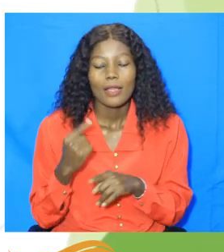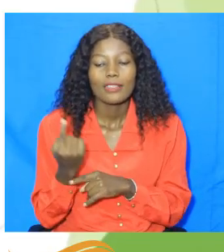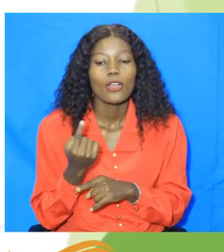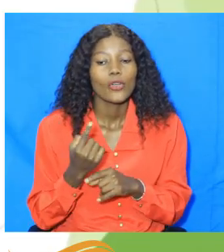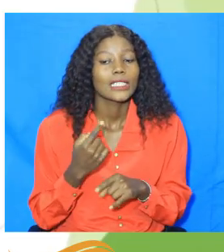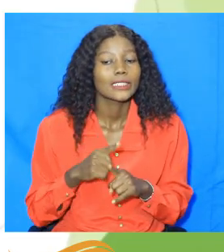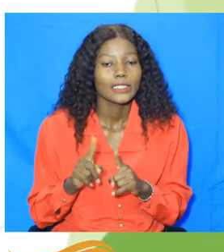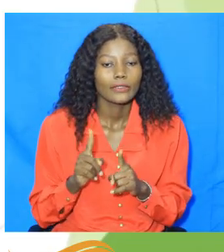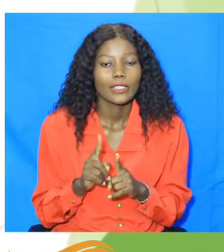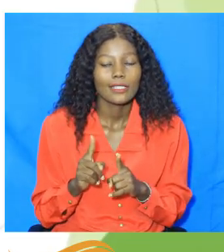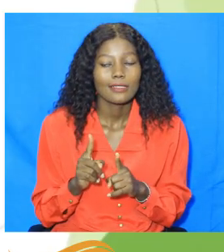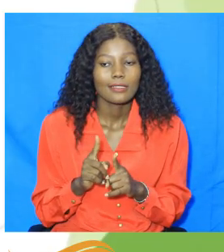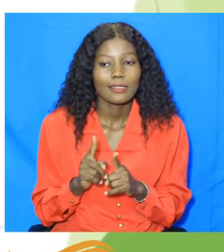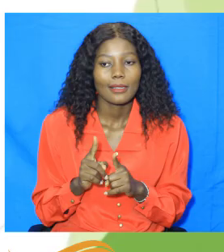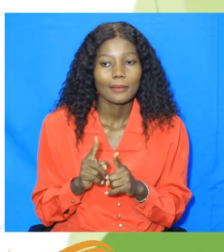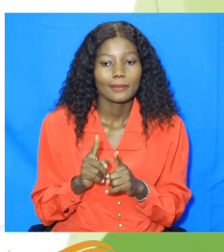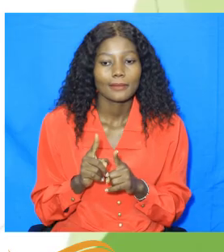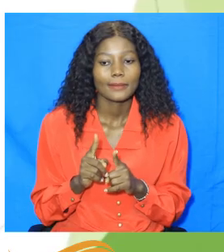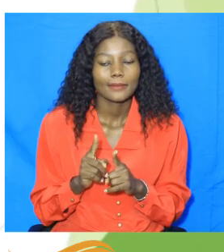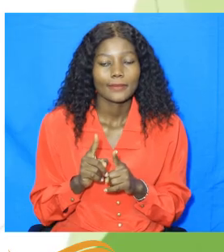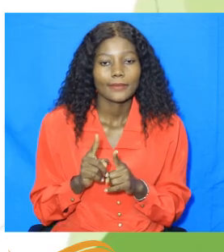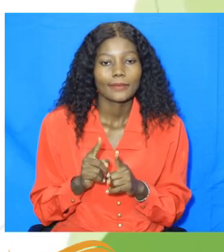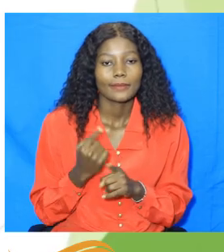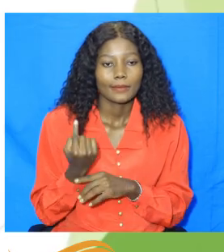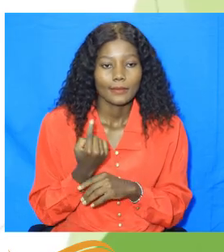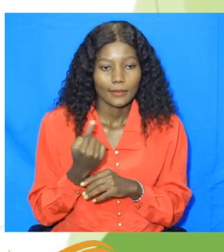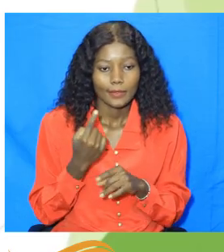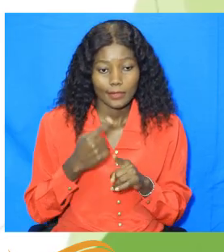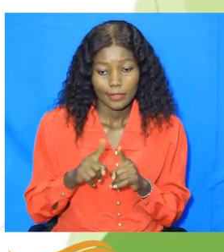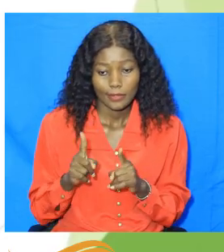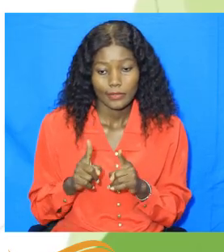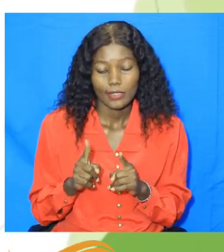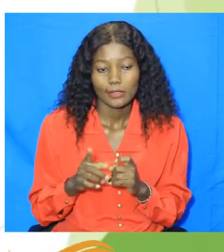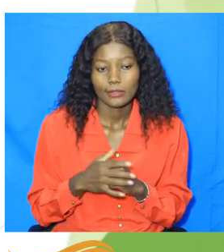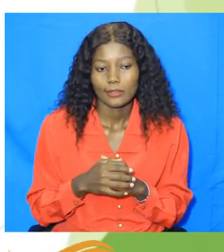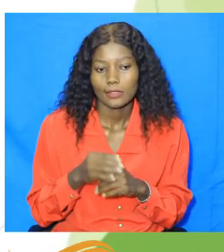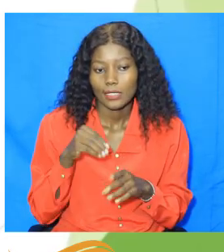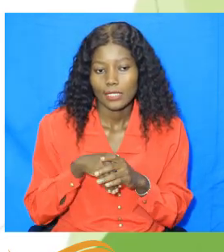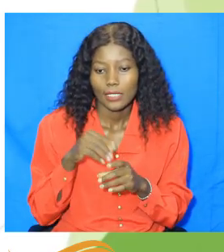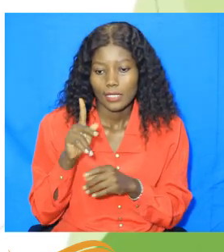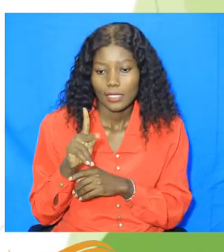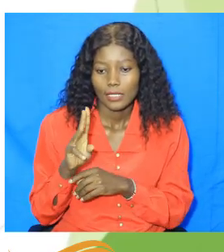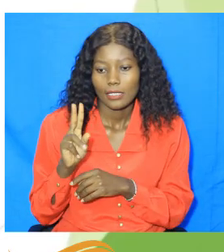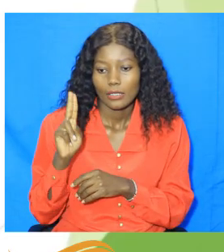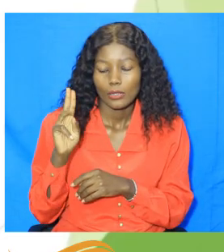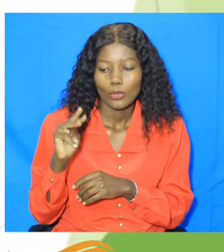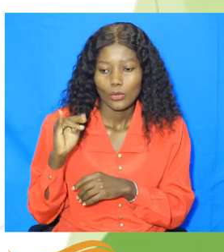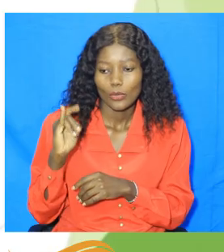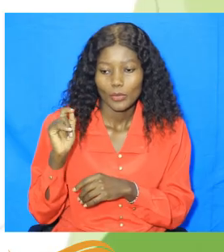is that, we can go to the next slide. The only difference is that in kumite